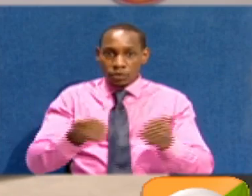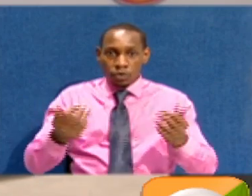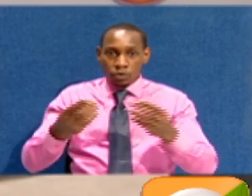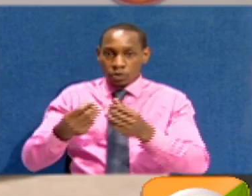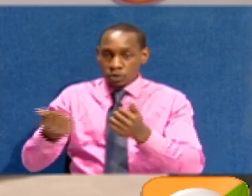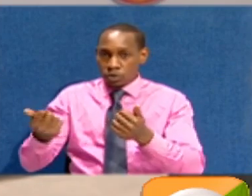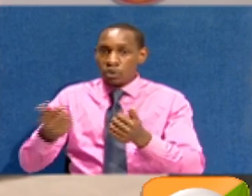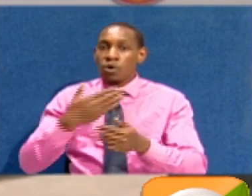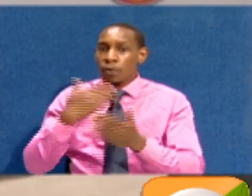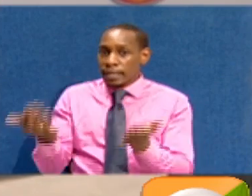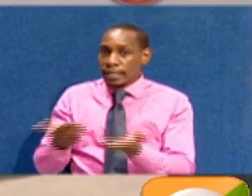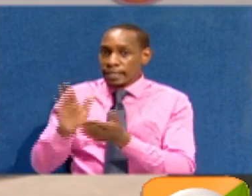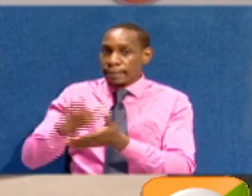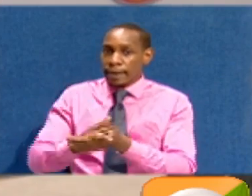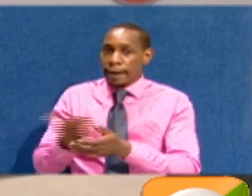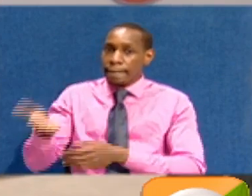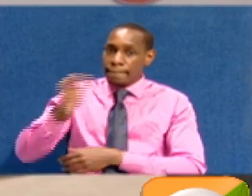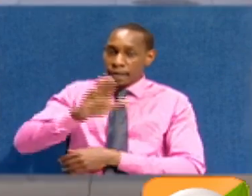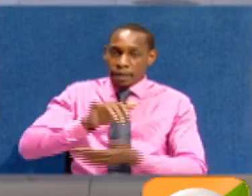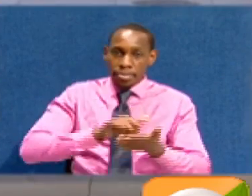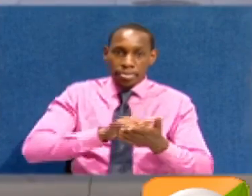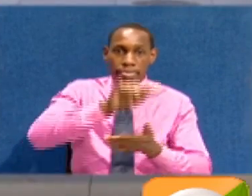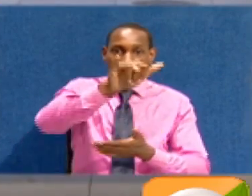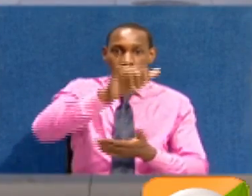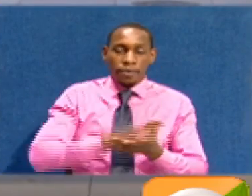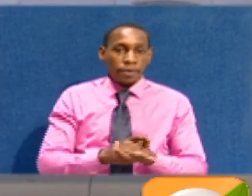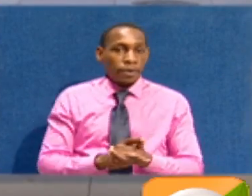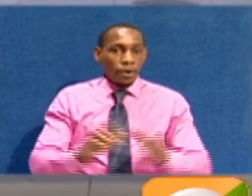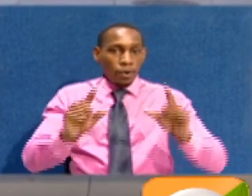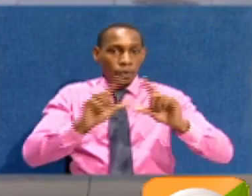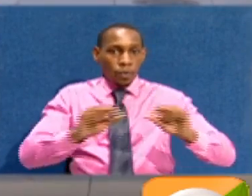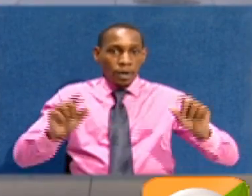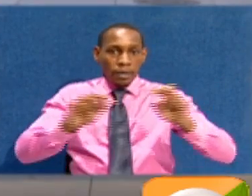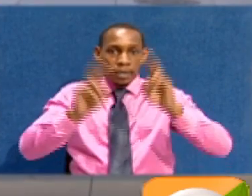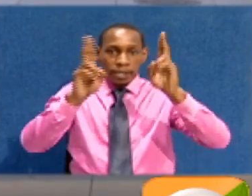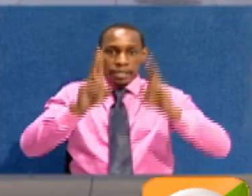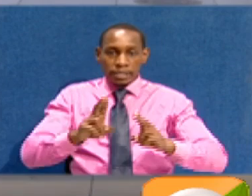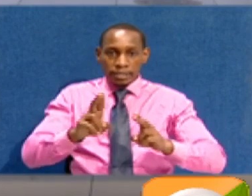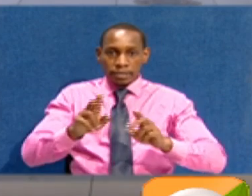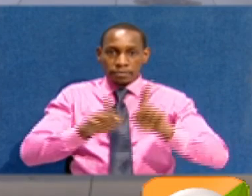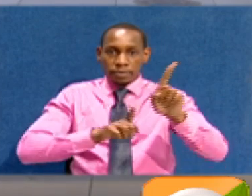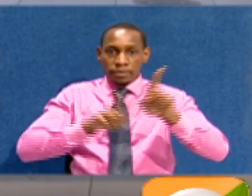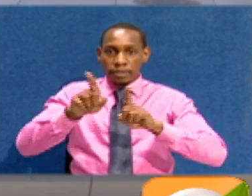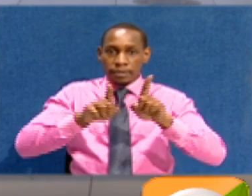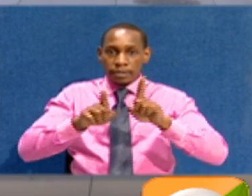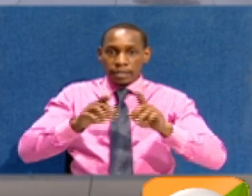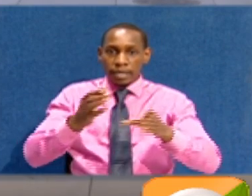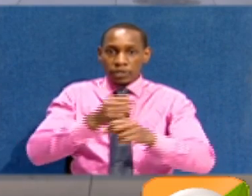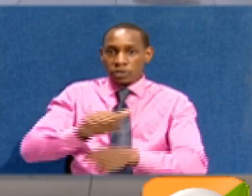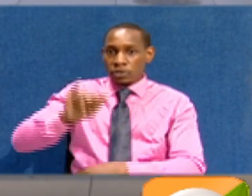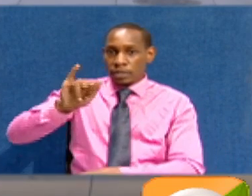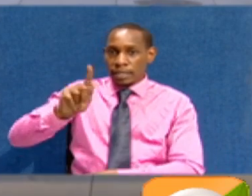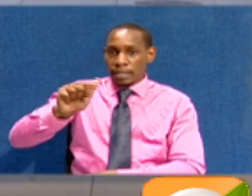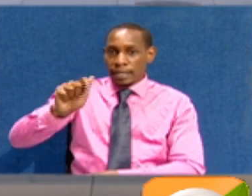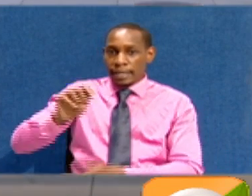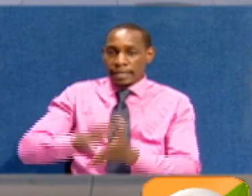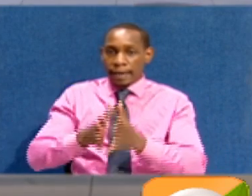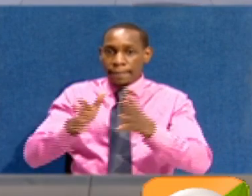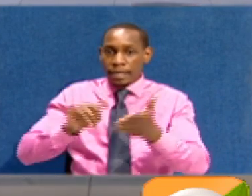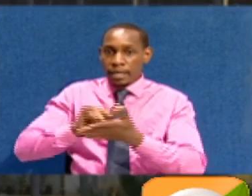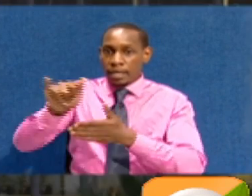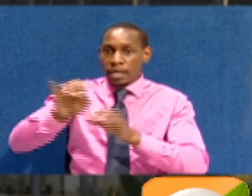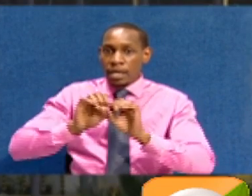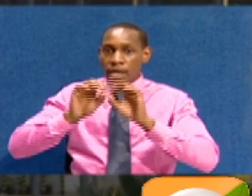to try to encourage them to come back and fly. According to the International Air Transport Association, IATA, major airlines lost more